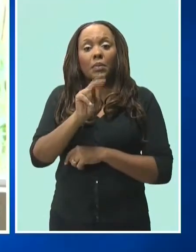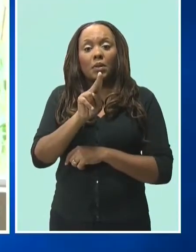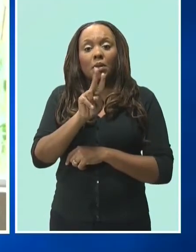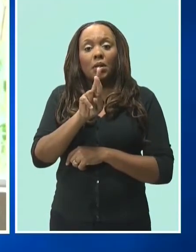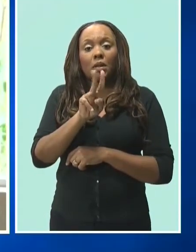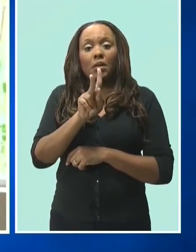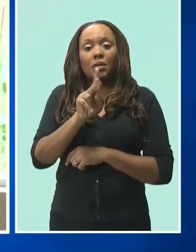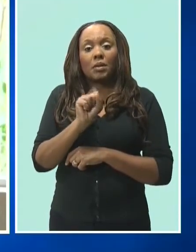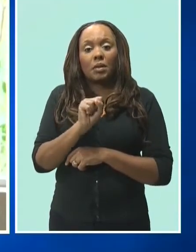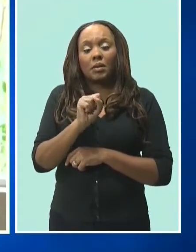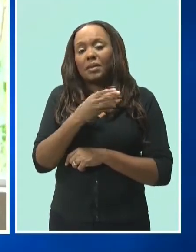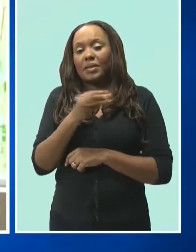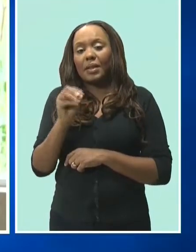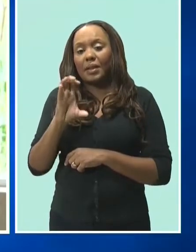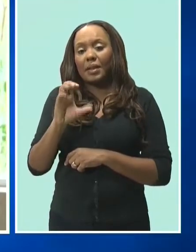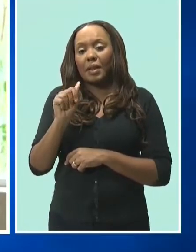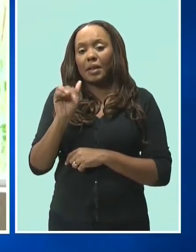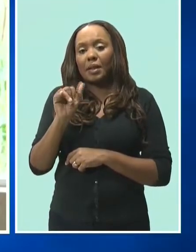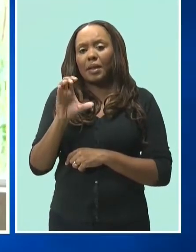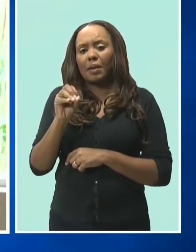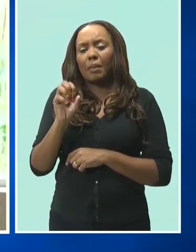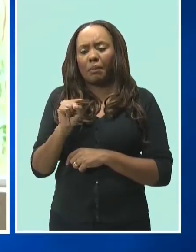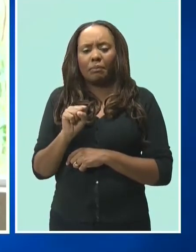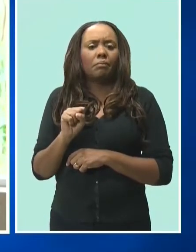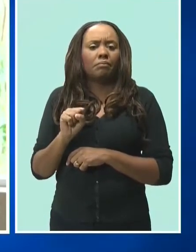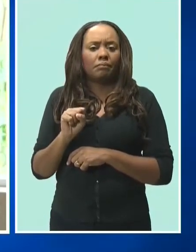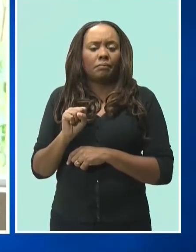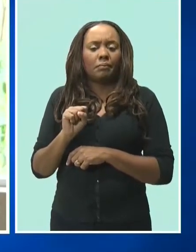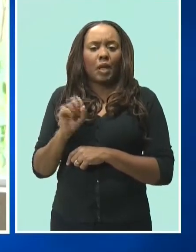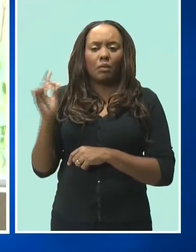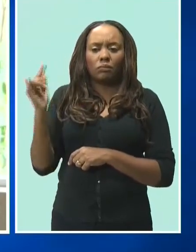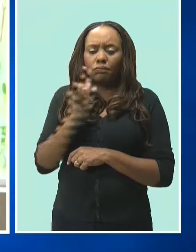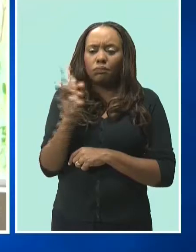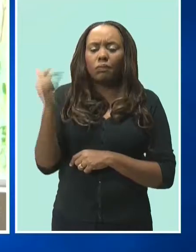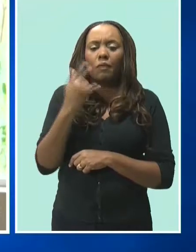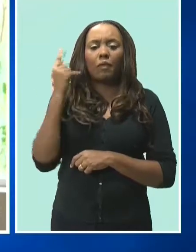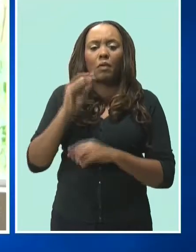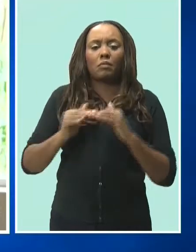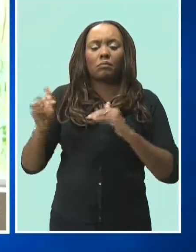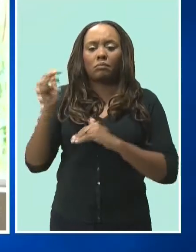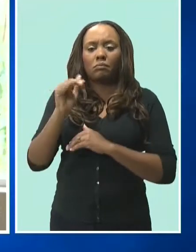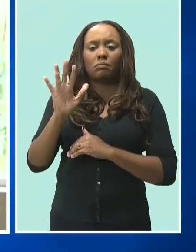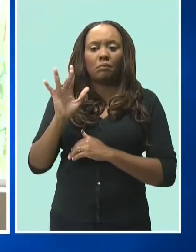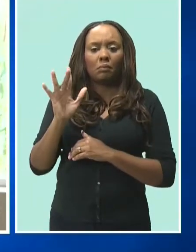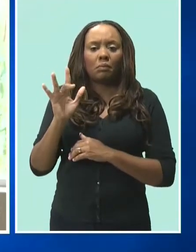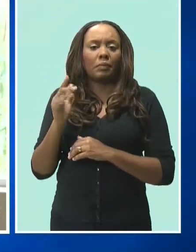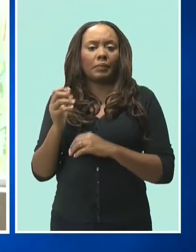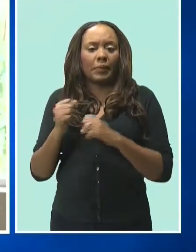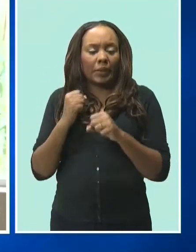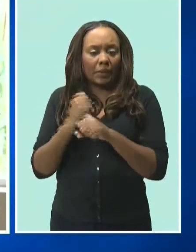airline to Air Turks and Caicos and has been around for over 20-something years with an extensive fleet as well.